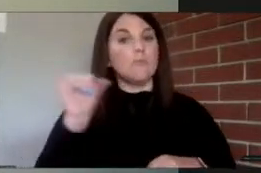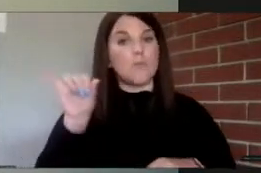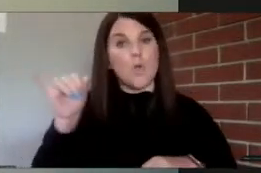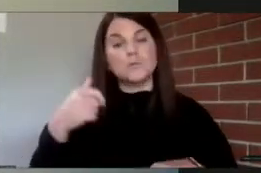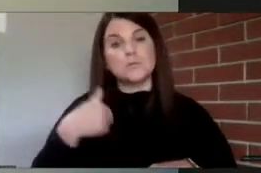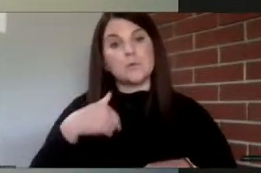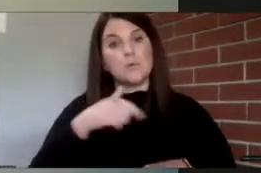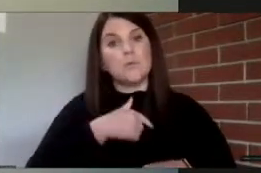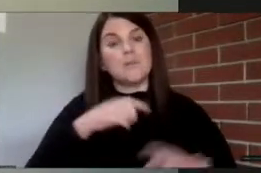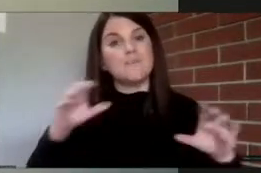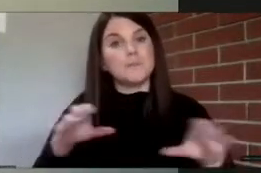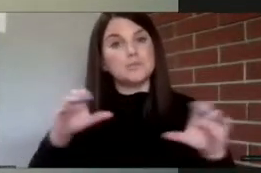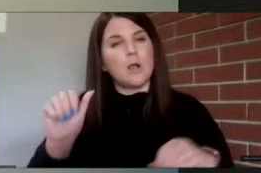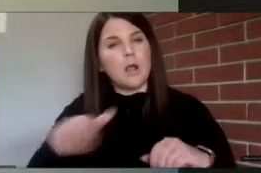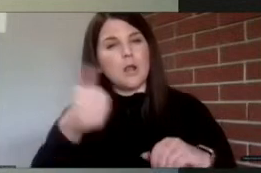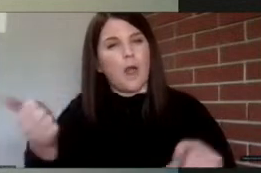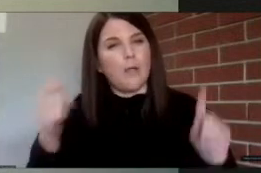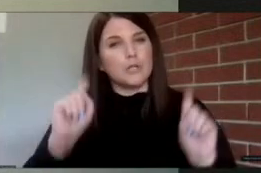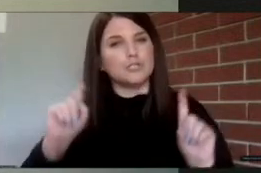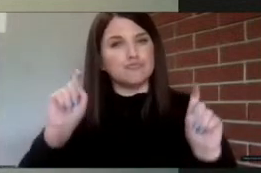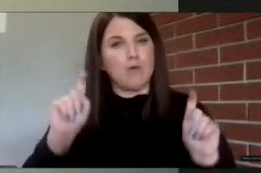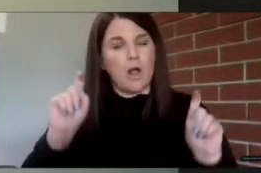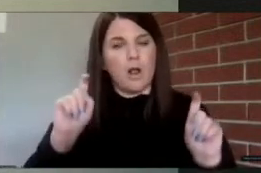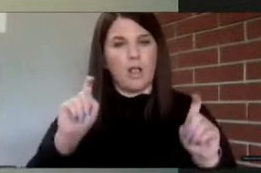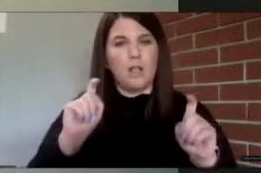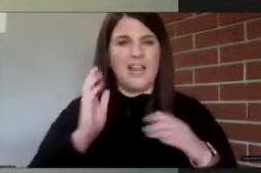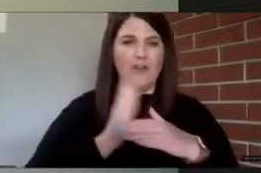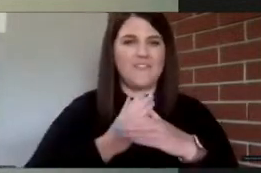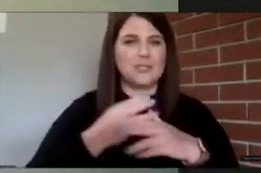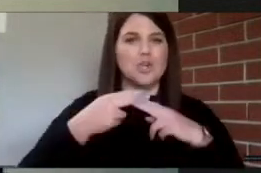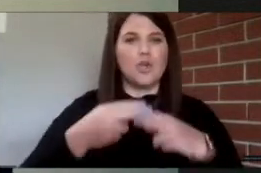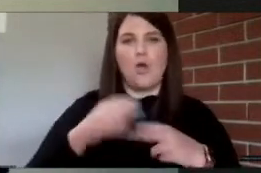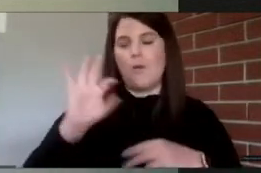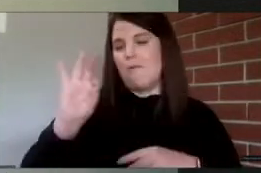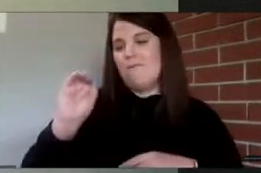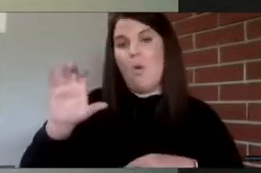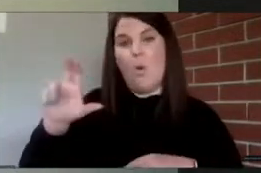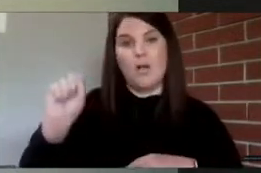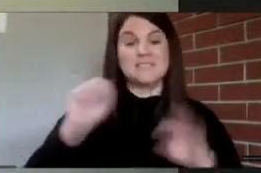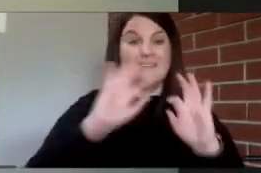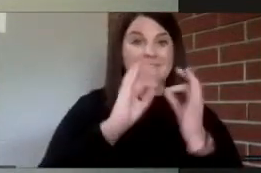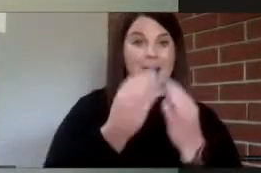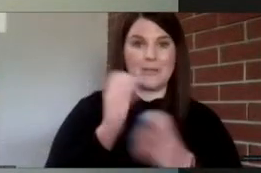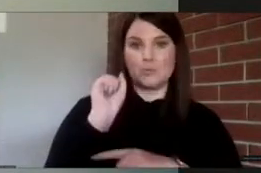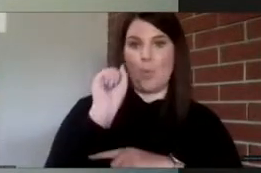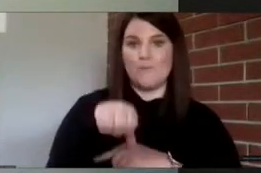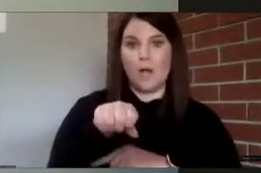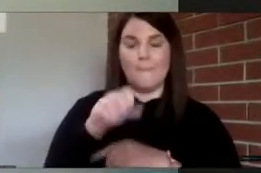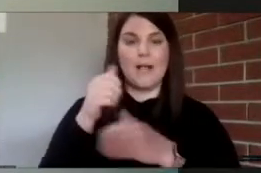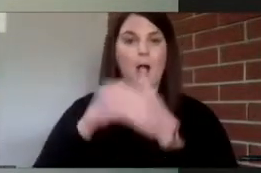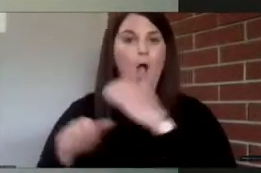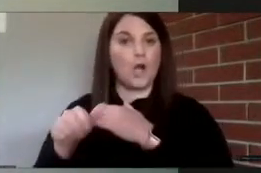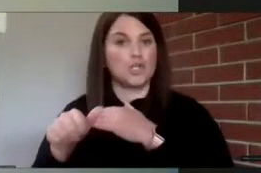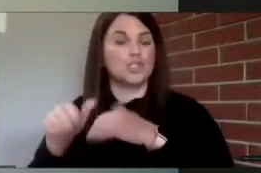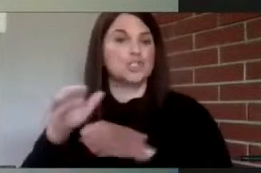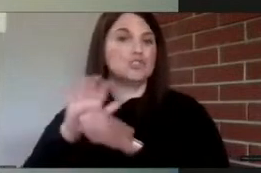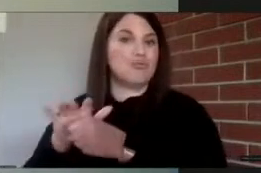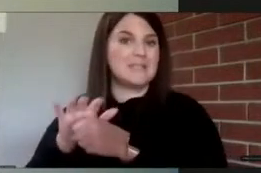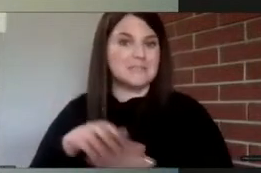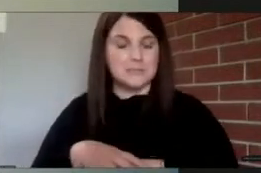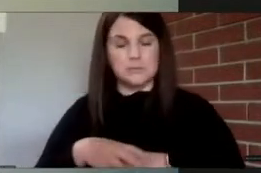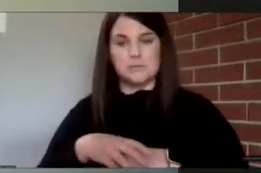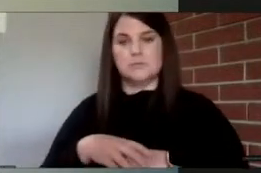doing another trial of an intervention called FOCUS, which stands for Families Overcoming Under Stress. This was developed